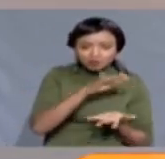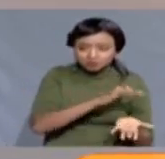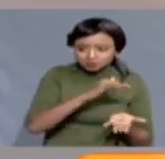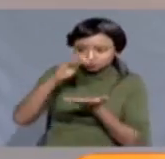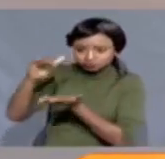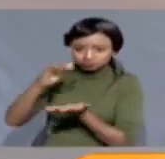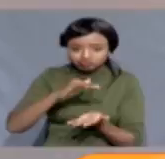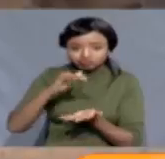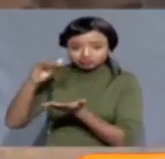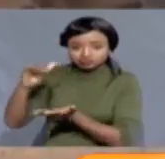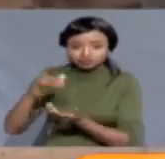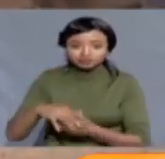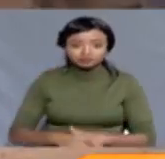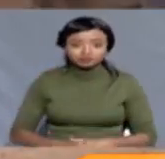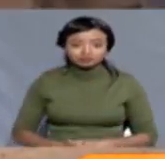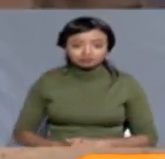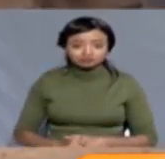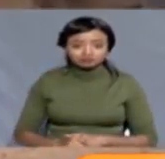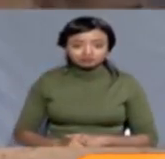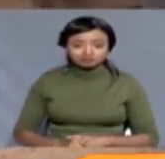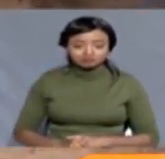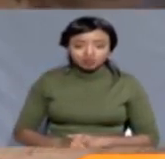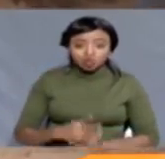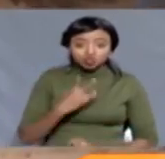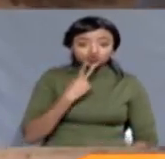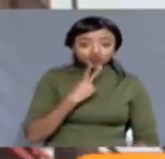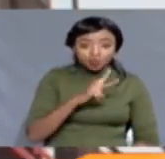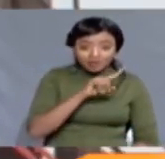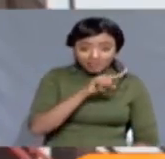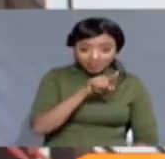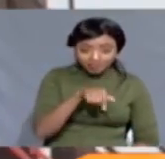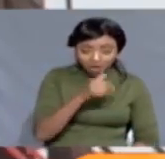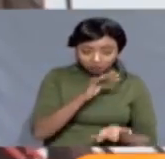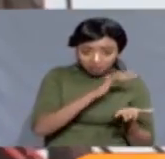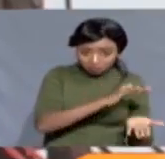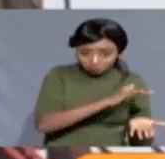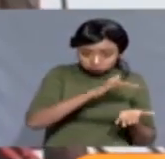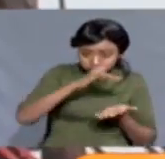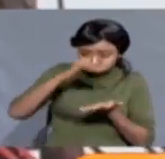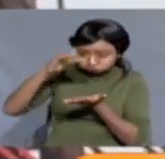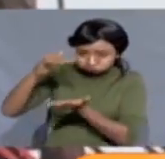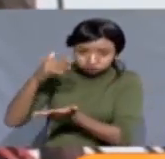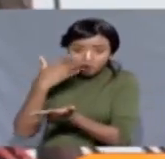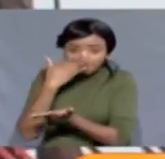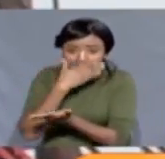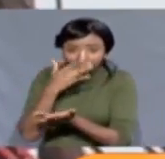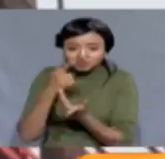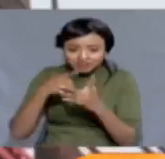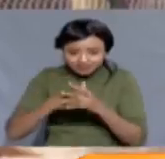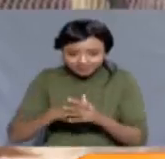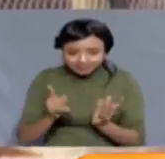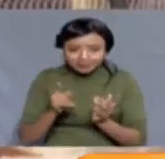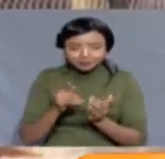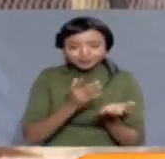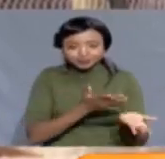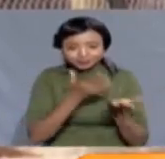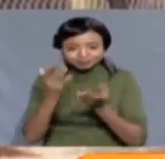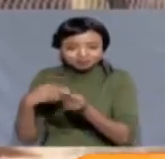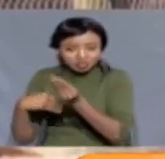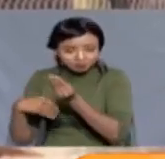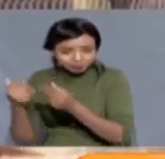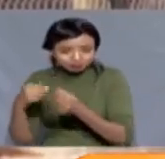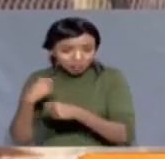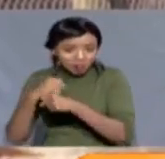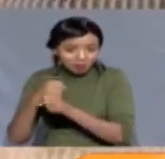reports. The sale of the 200,000 barrels of crude oil by Kenya begins the journey towards getting into the league of